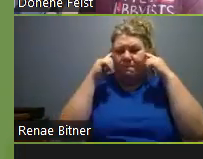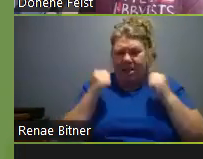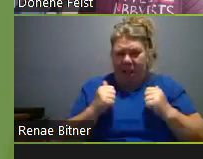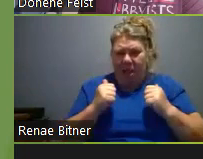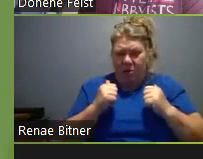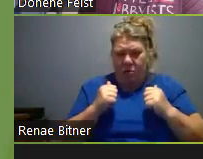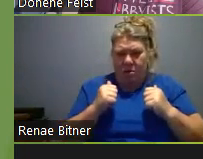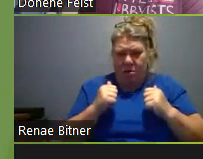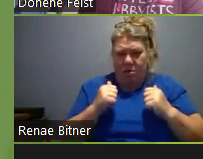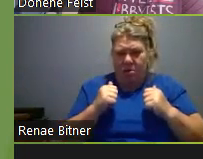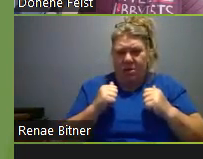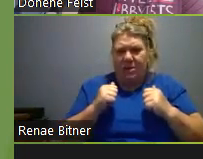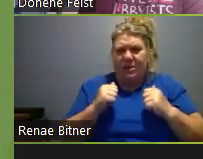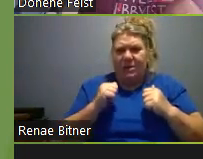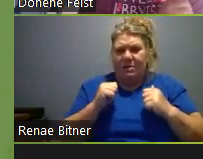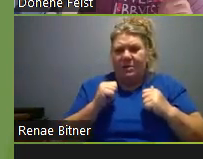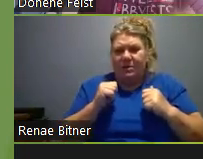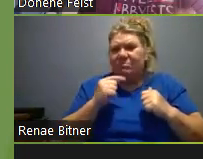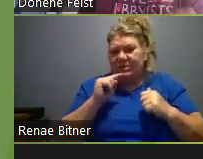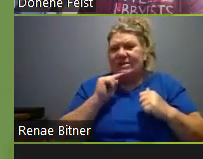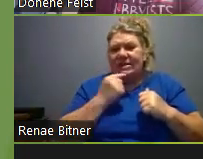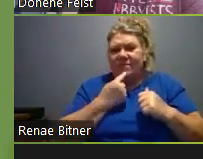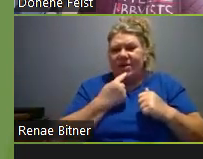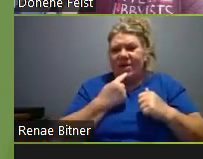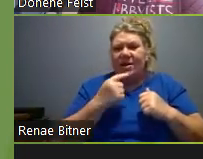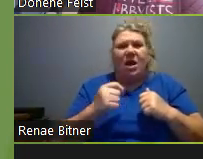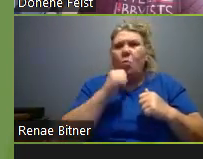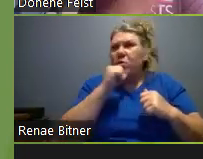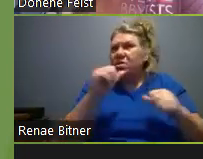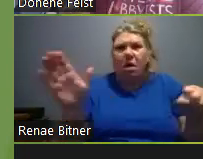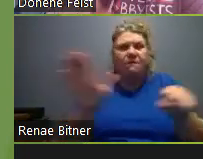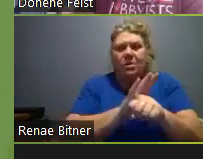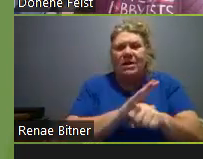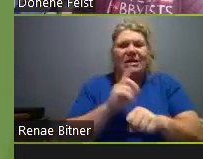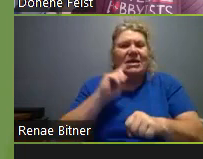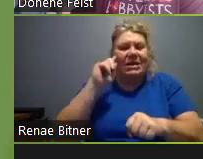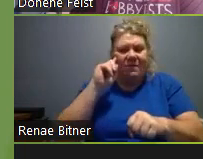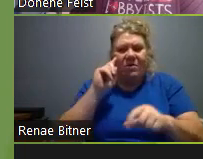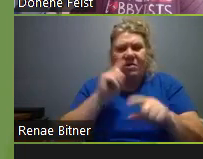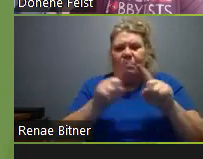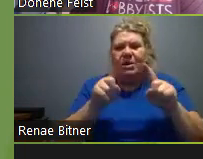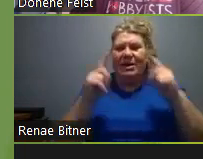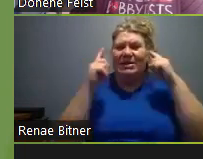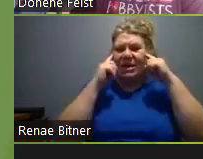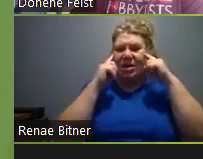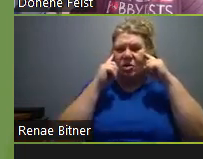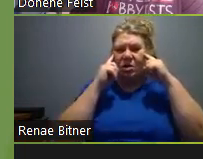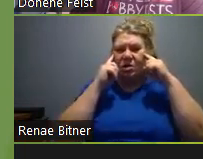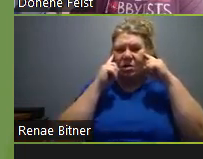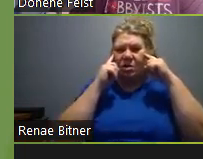bordering on not, it wasn't like complete deafness, but it was it had, his hearing dipped in the